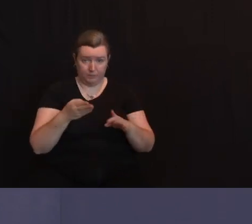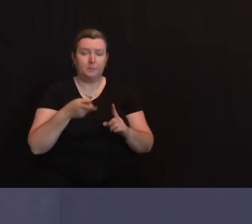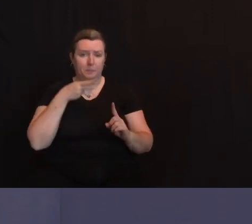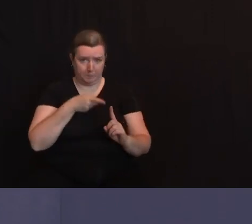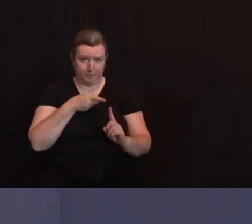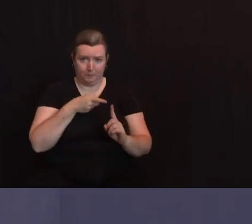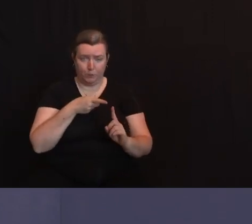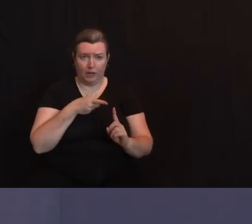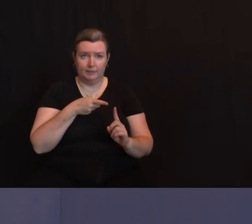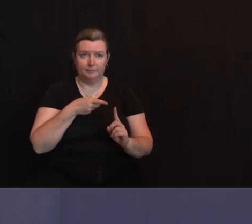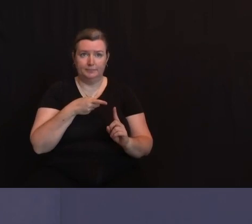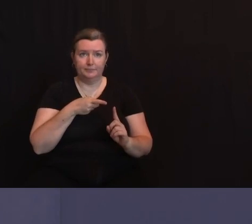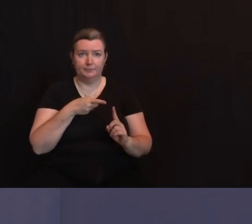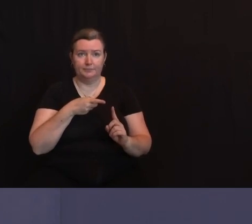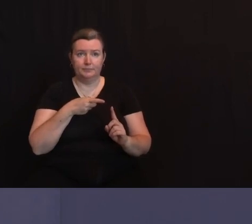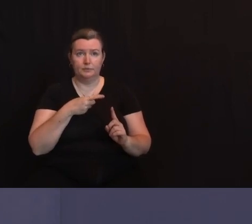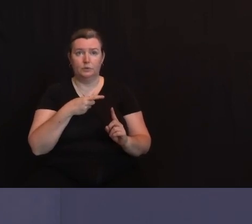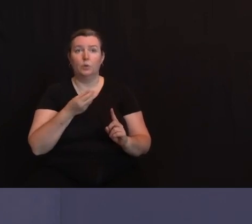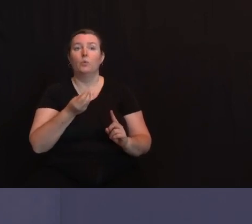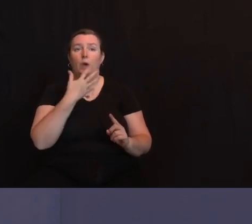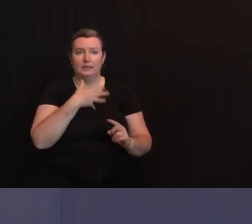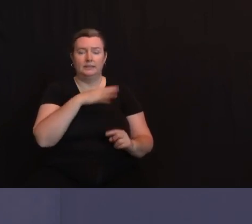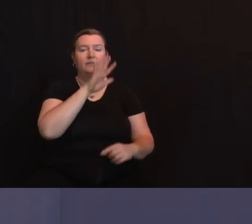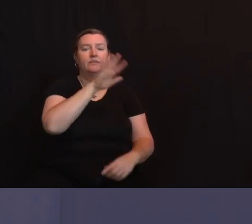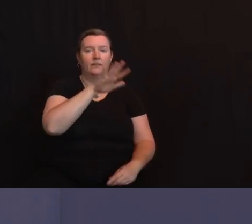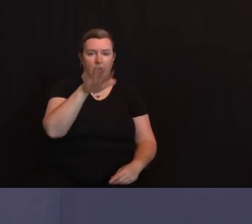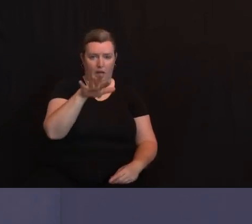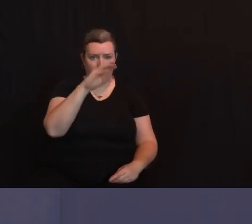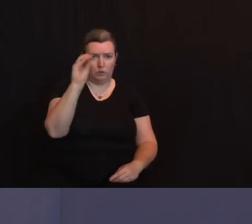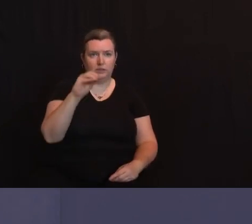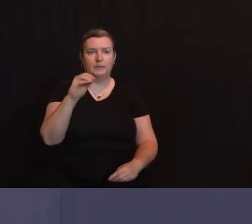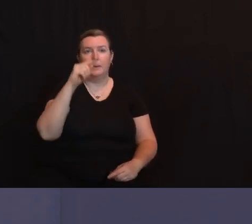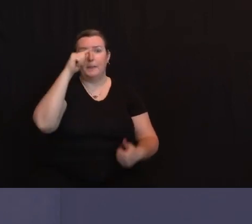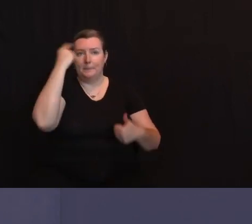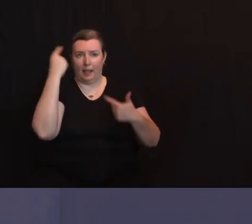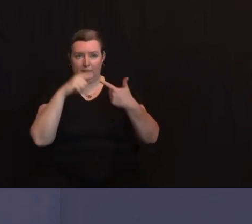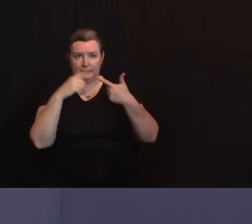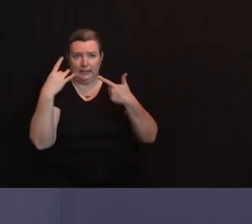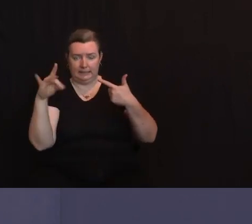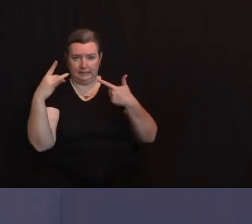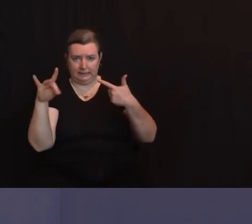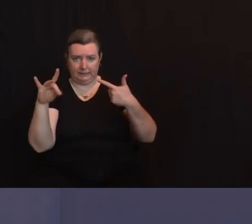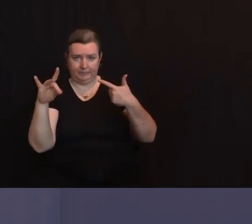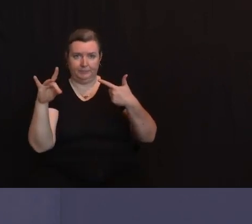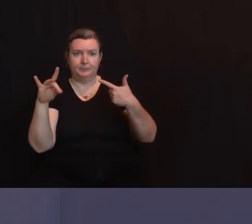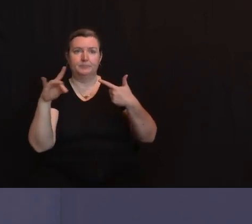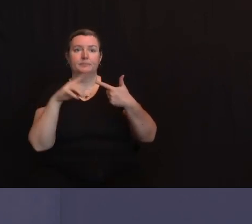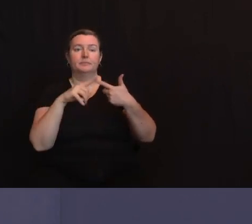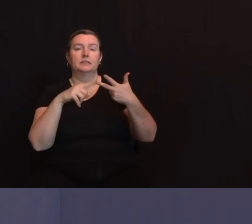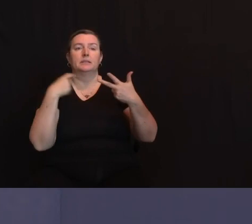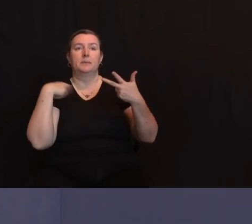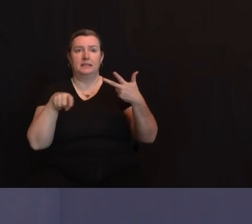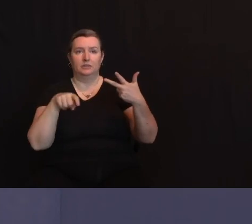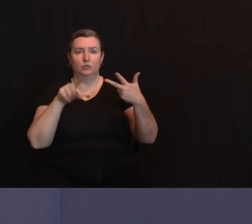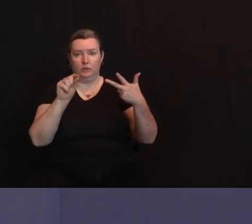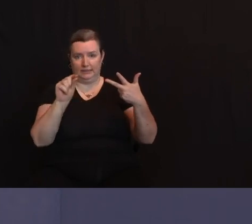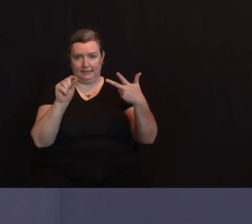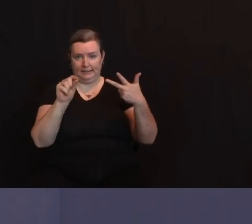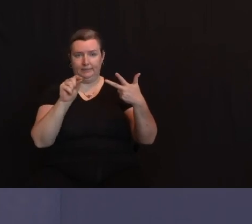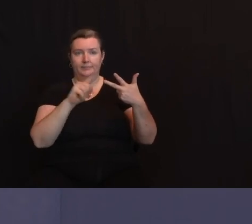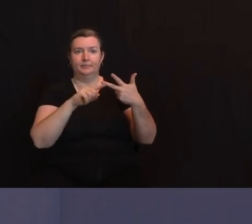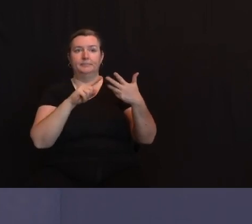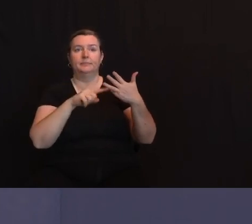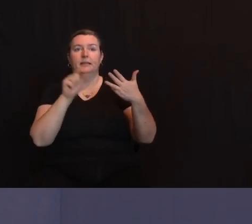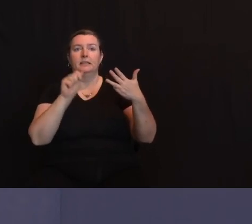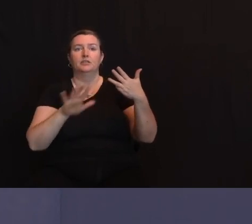white, 54.2%, black, 18.3%, Hispanic, 20.2%, Asian, 5.5%, and